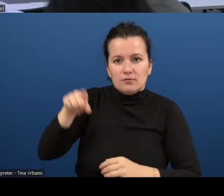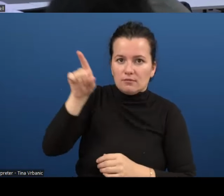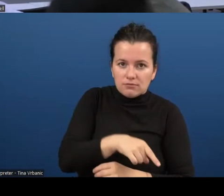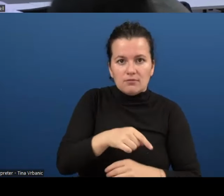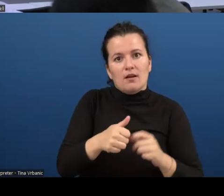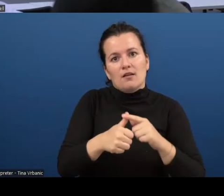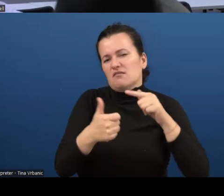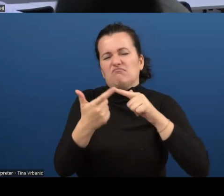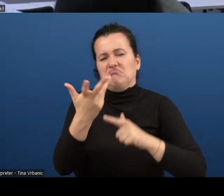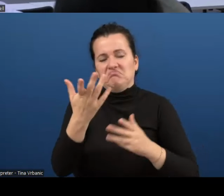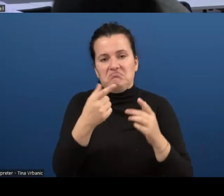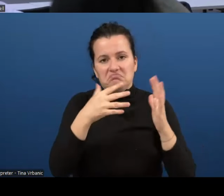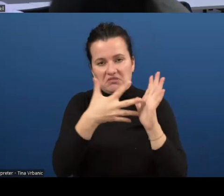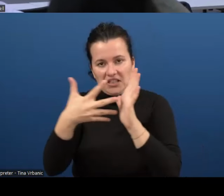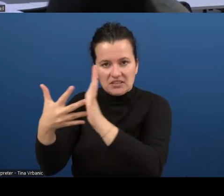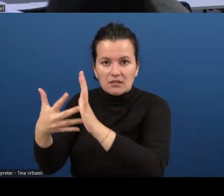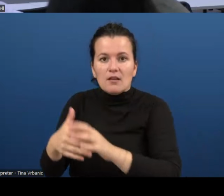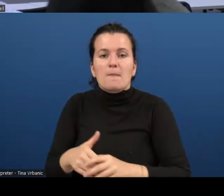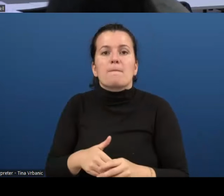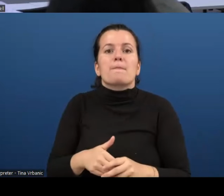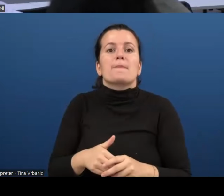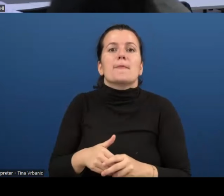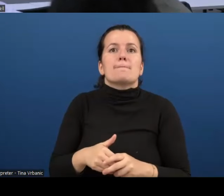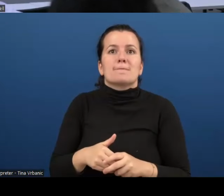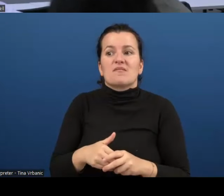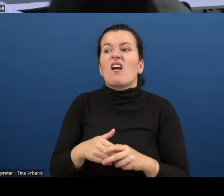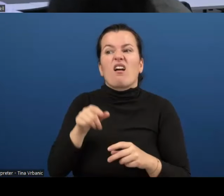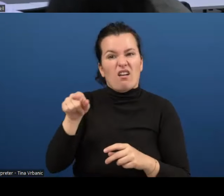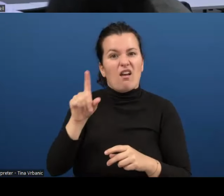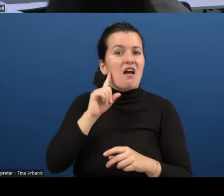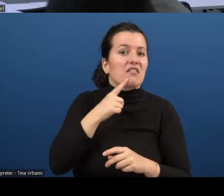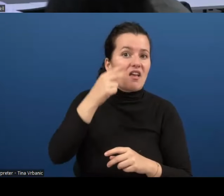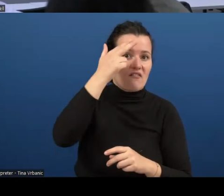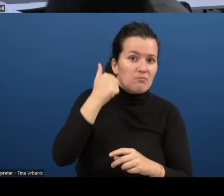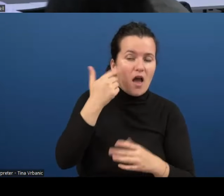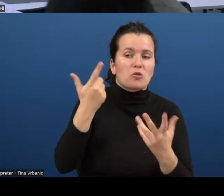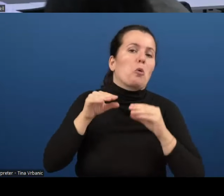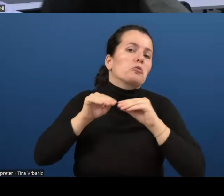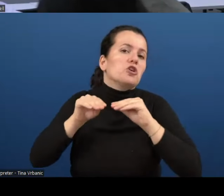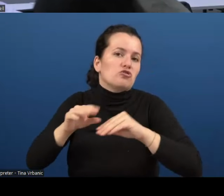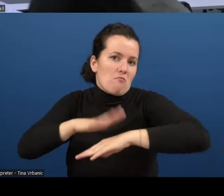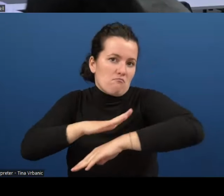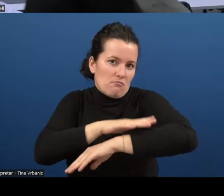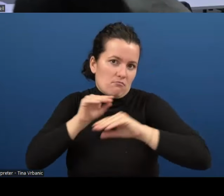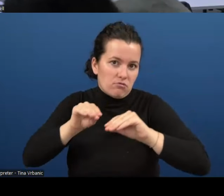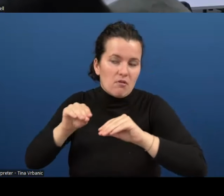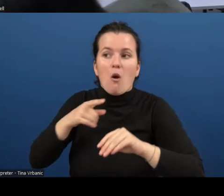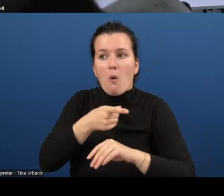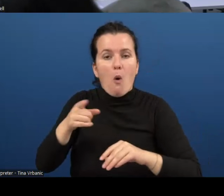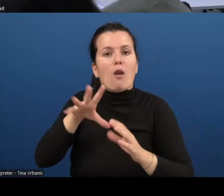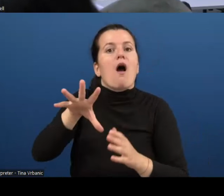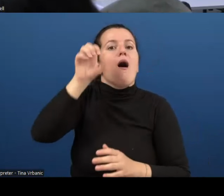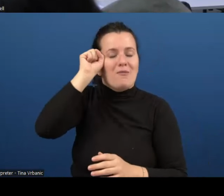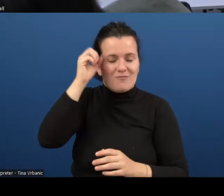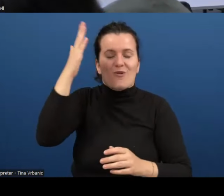these patterns were recognized by these users right away. So they are familiar with social haptic communication,